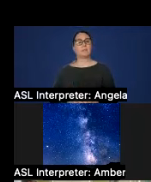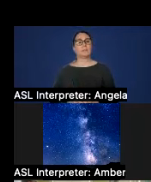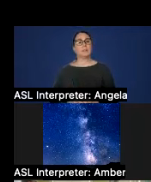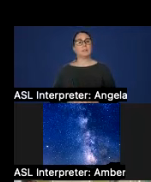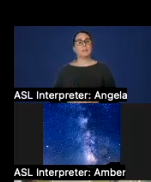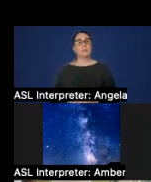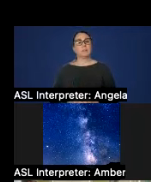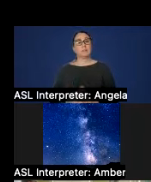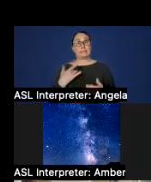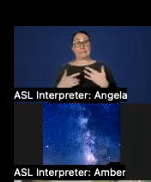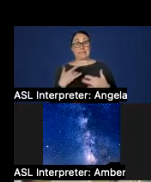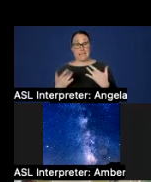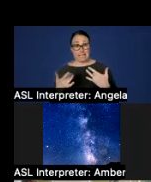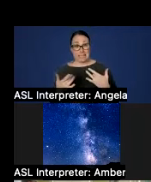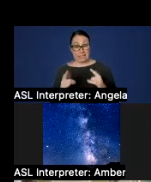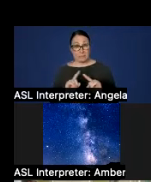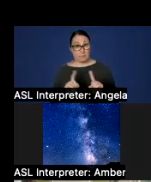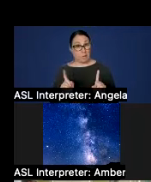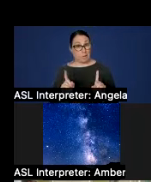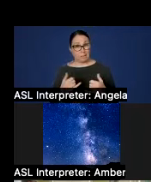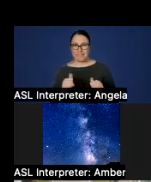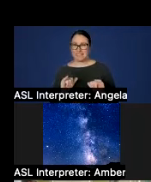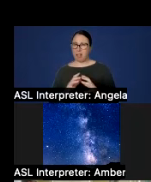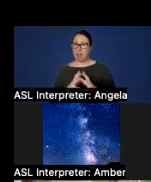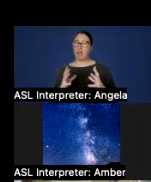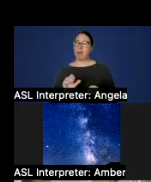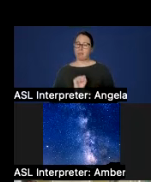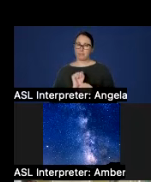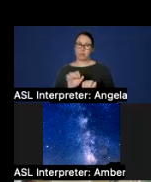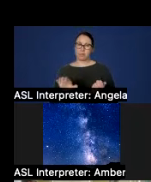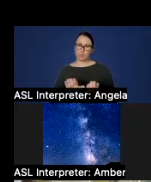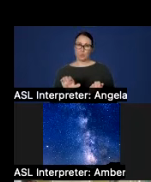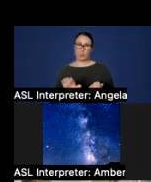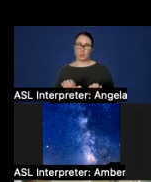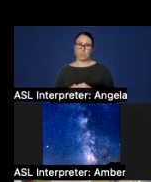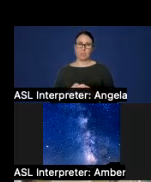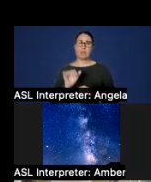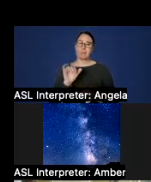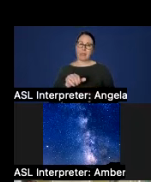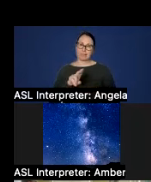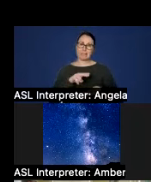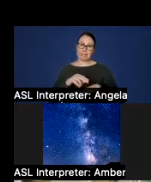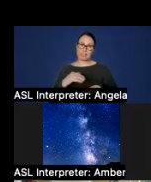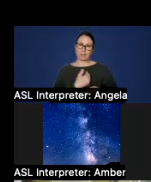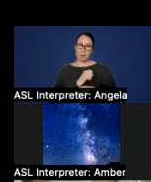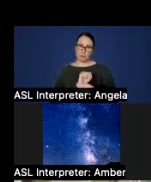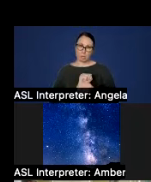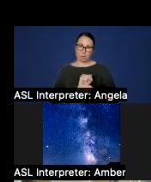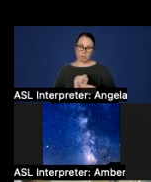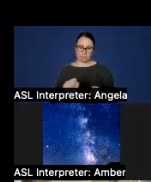it's exciting, but there's still a lot of work to do, which is the nature of our work. Next slide,